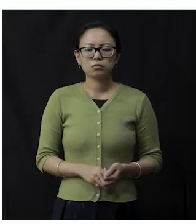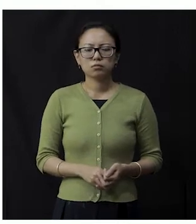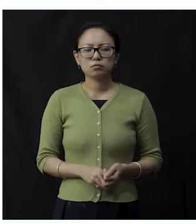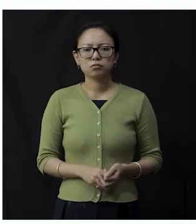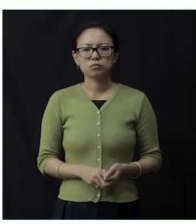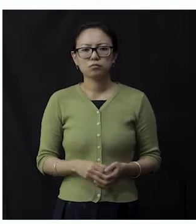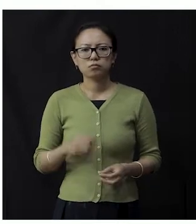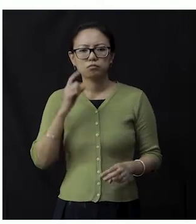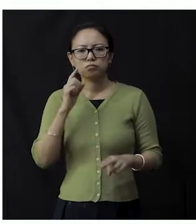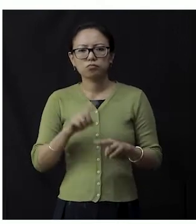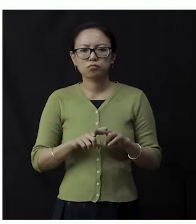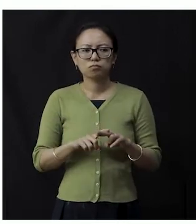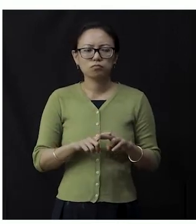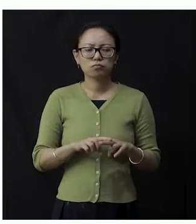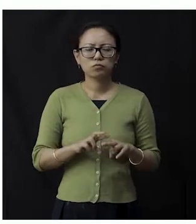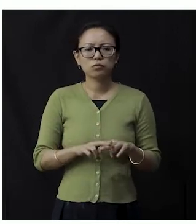all used today.